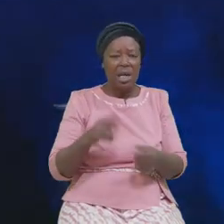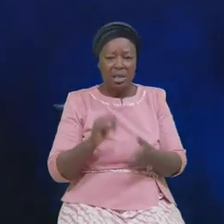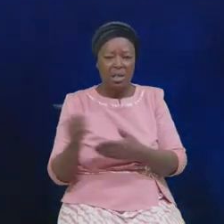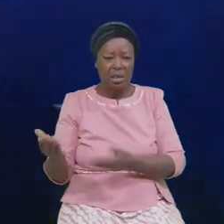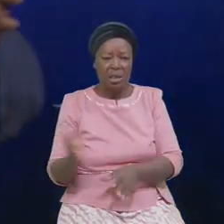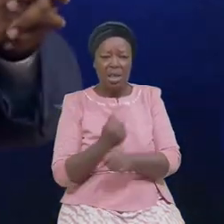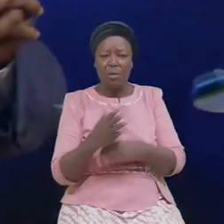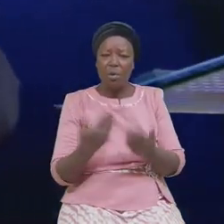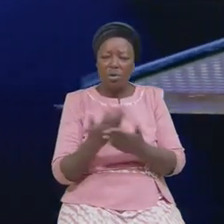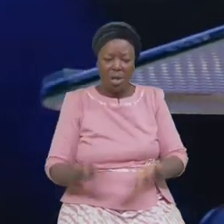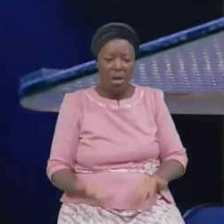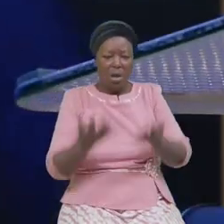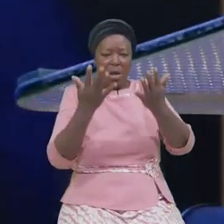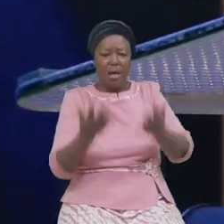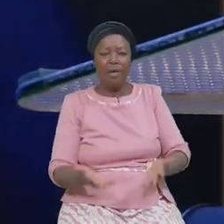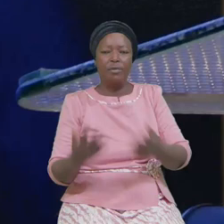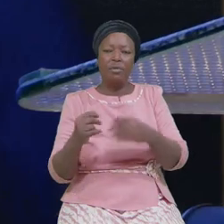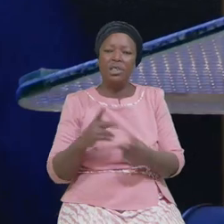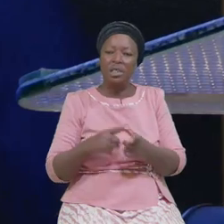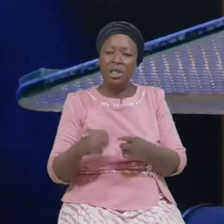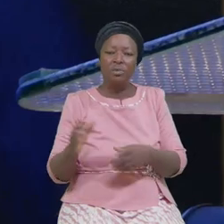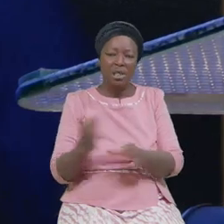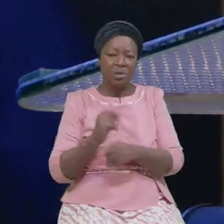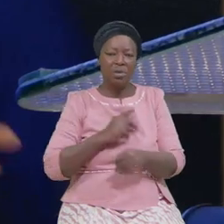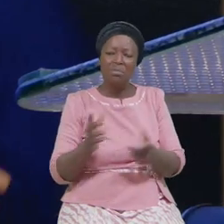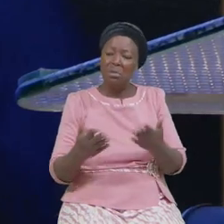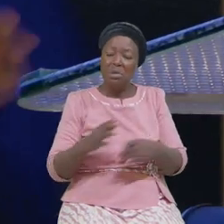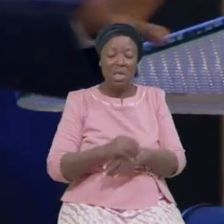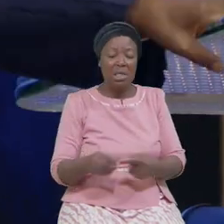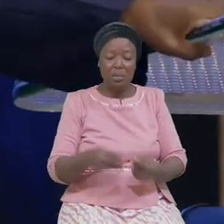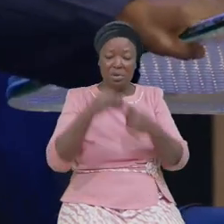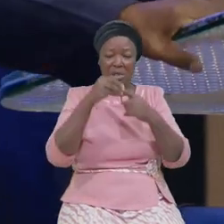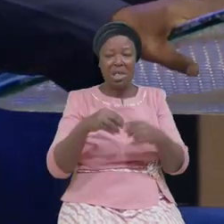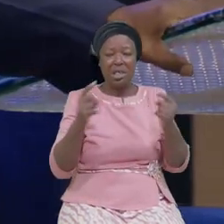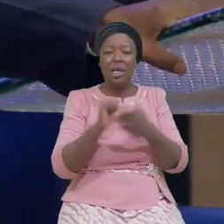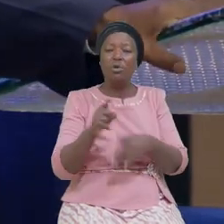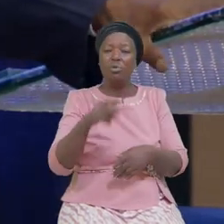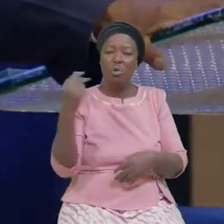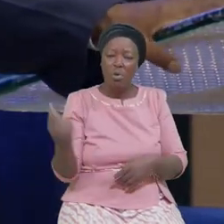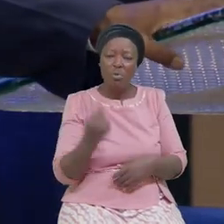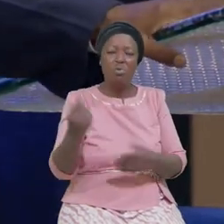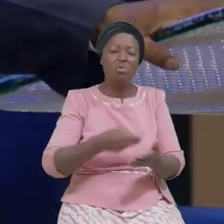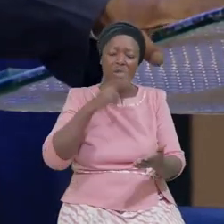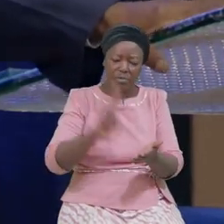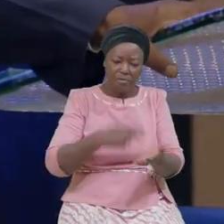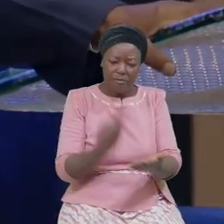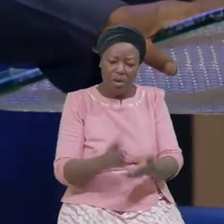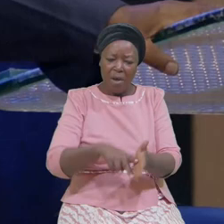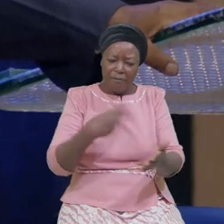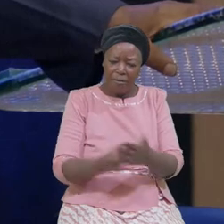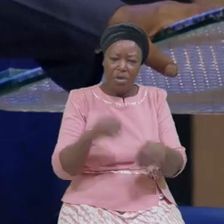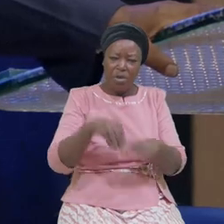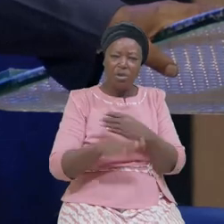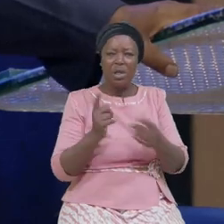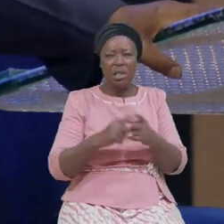carry along. It may be the peculiar sin you always fall into. And if you keep on falling into that, you will